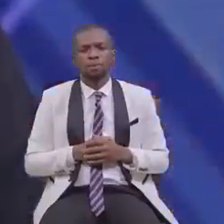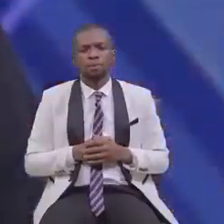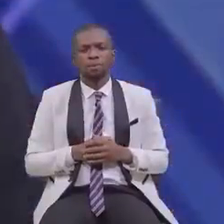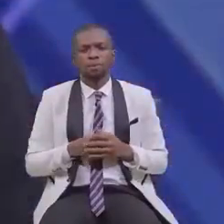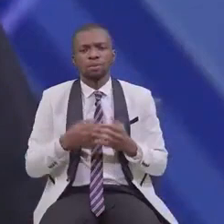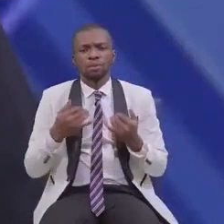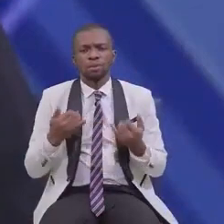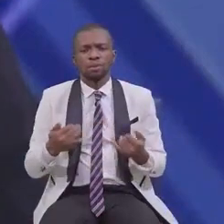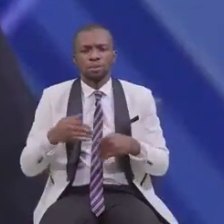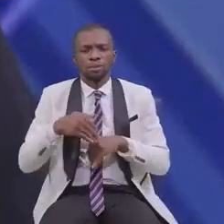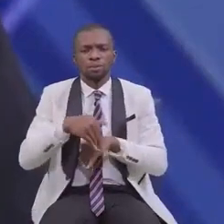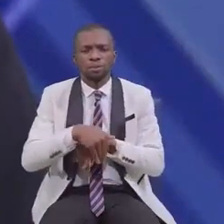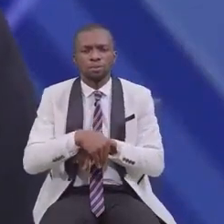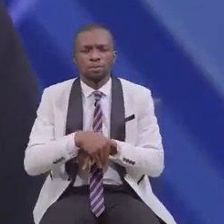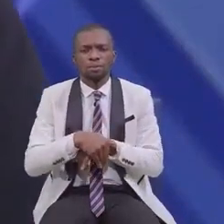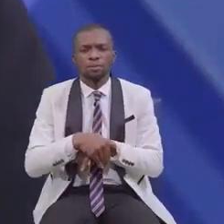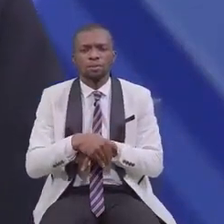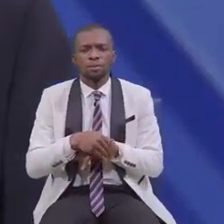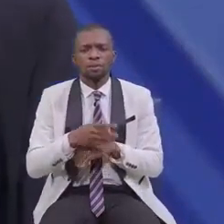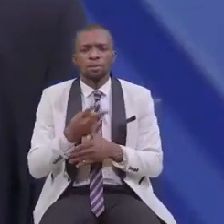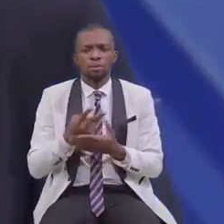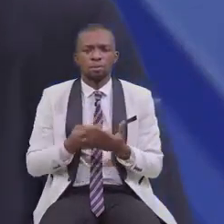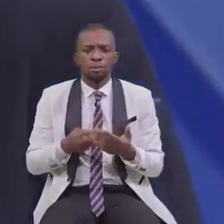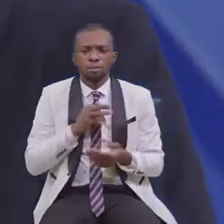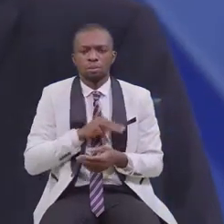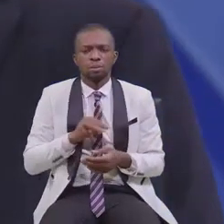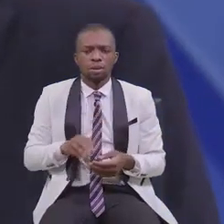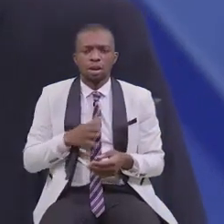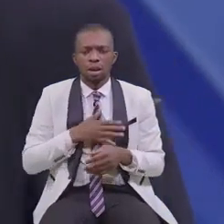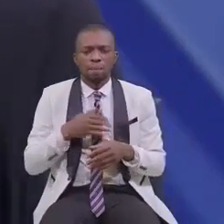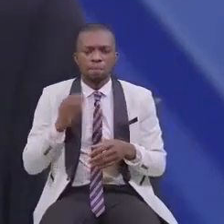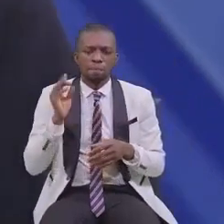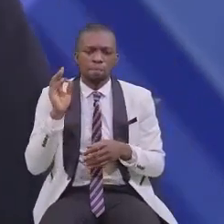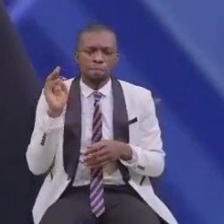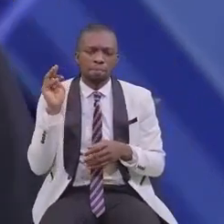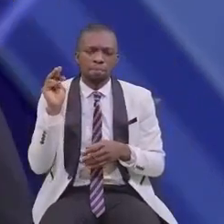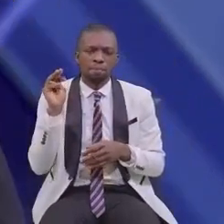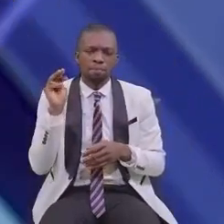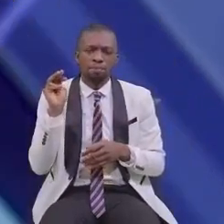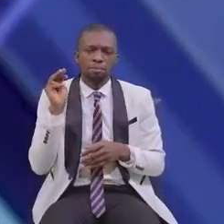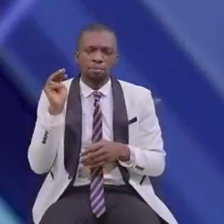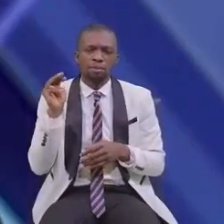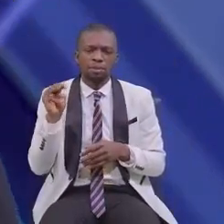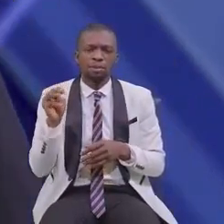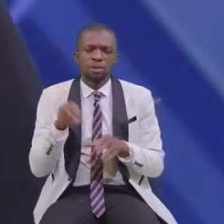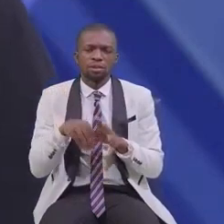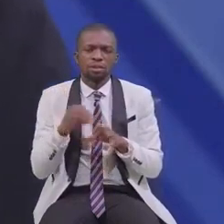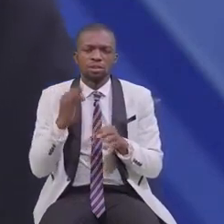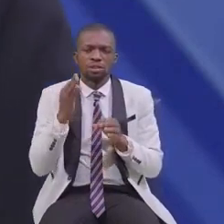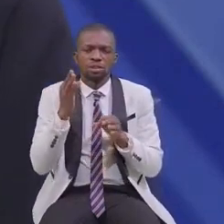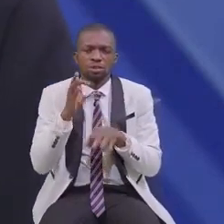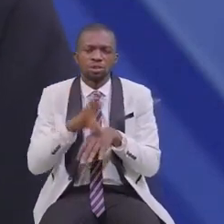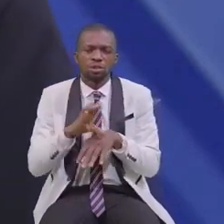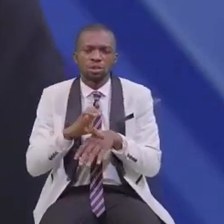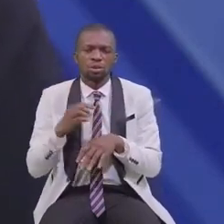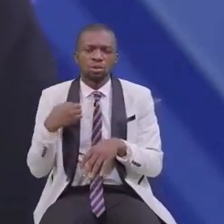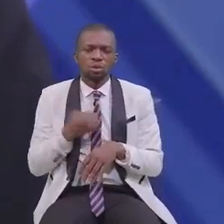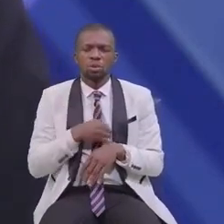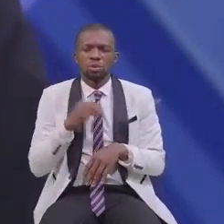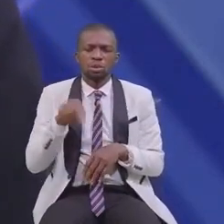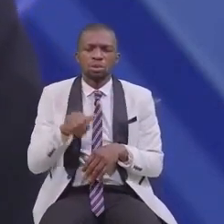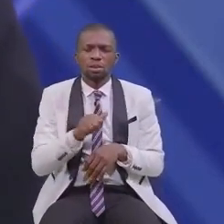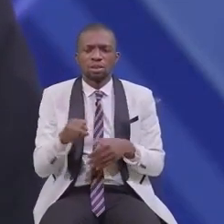Tonight, both members and ministers in the church need the help of God. We need the